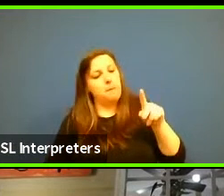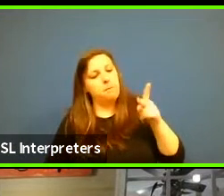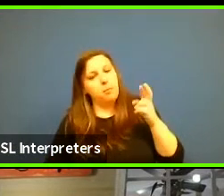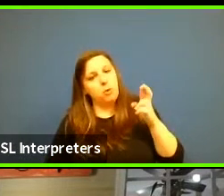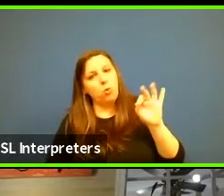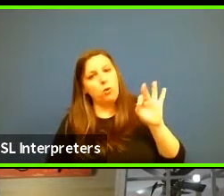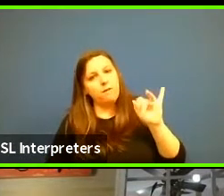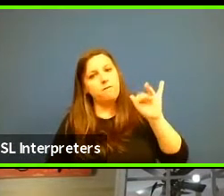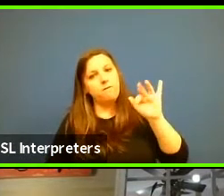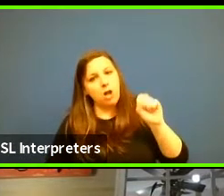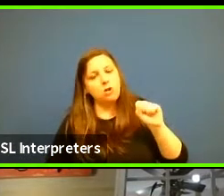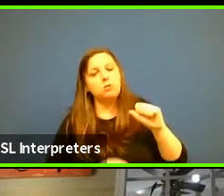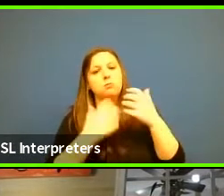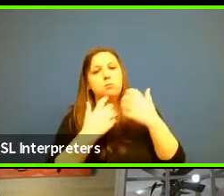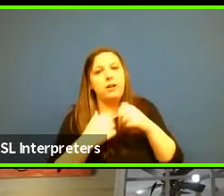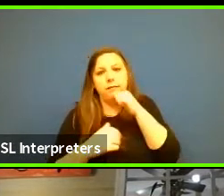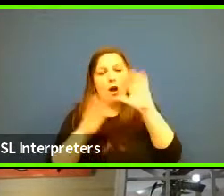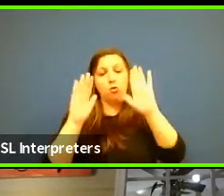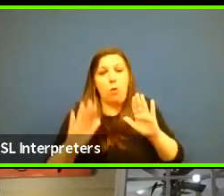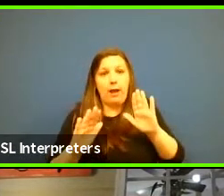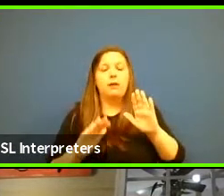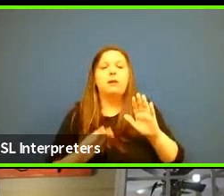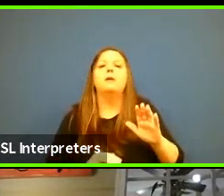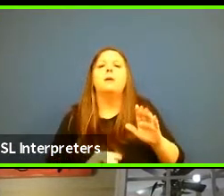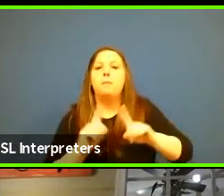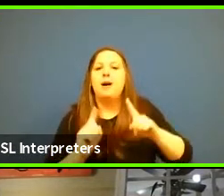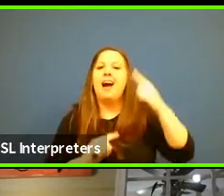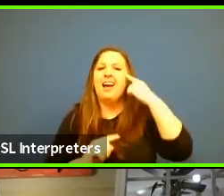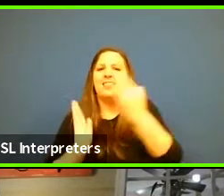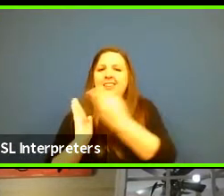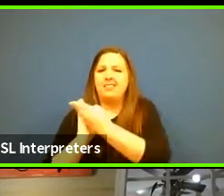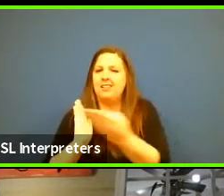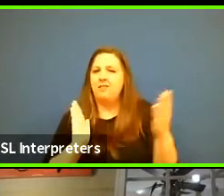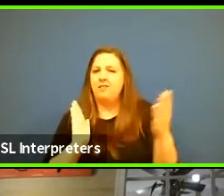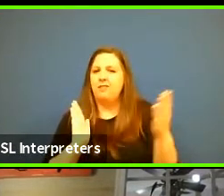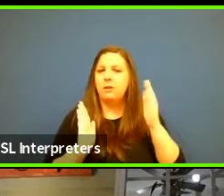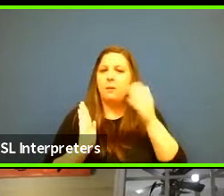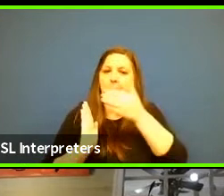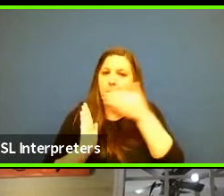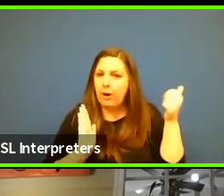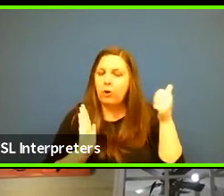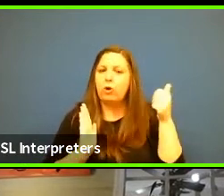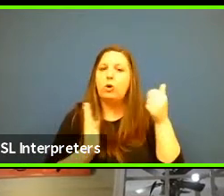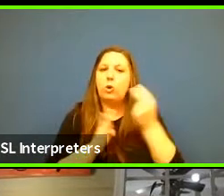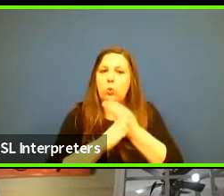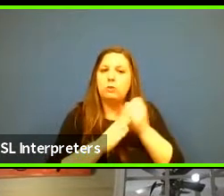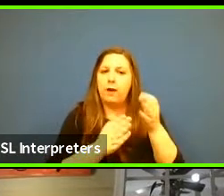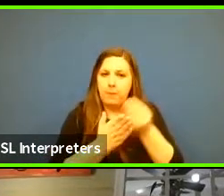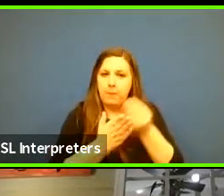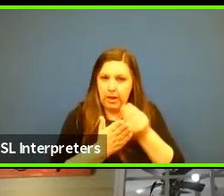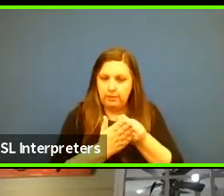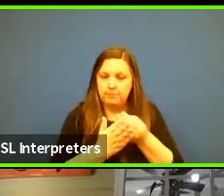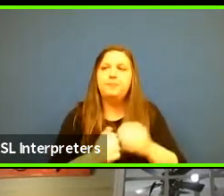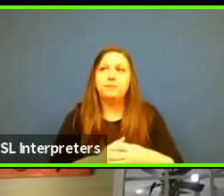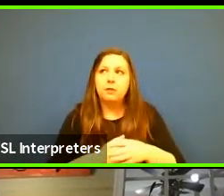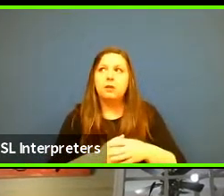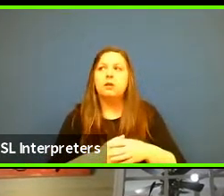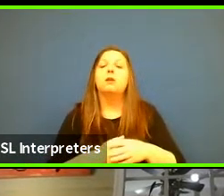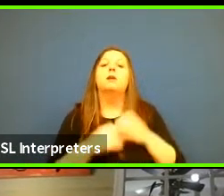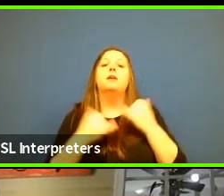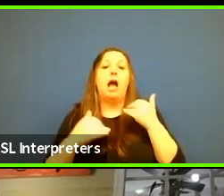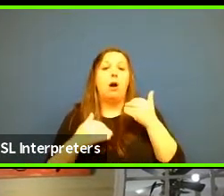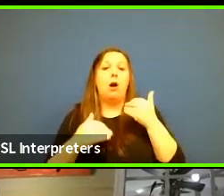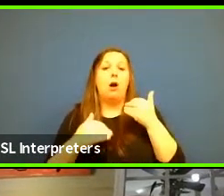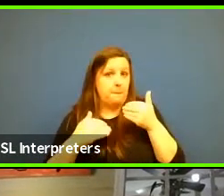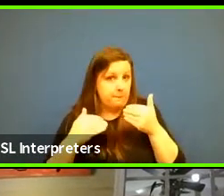and having those for each individual students, we thought that would be the way to go. Moving forward, if